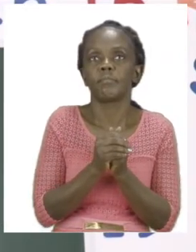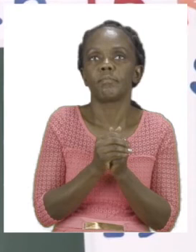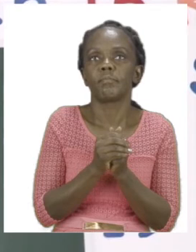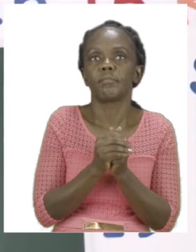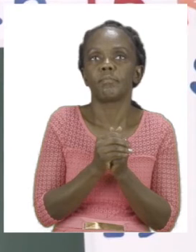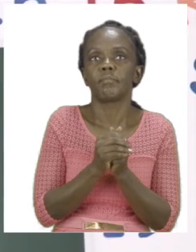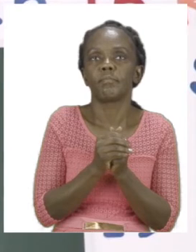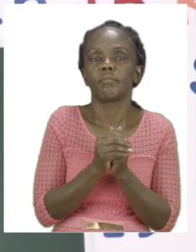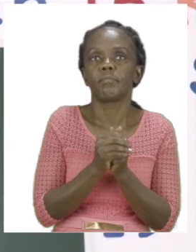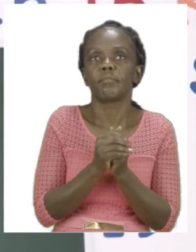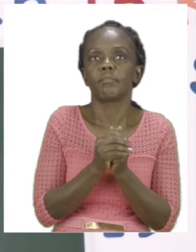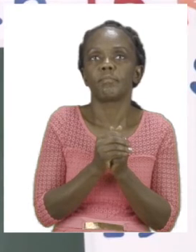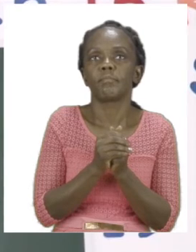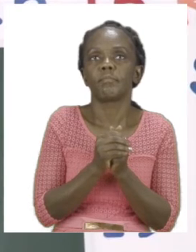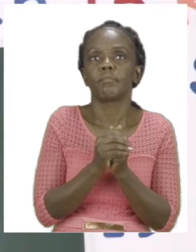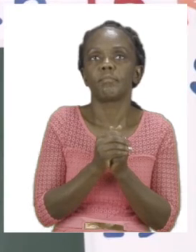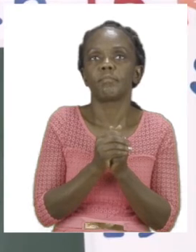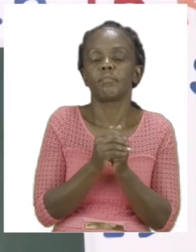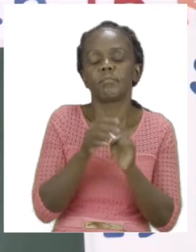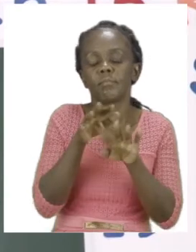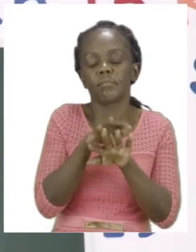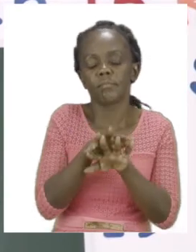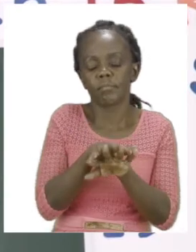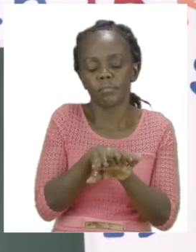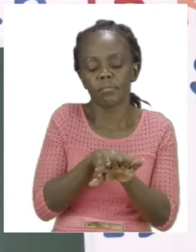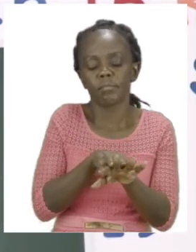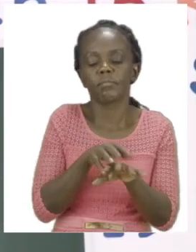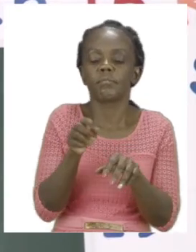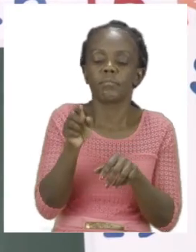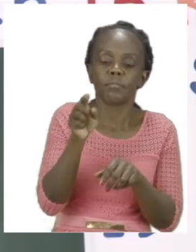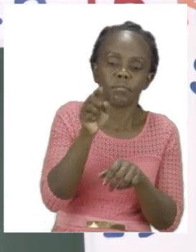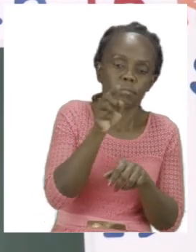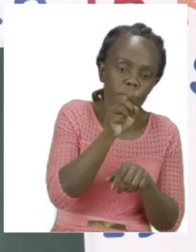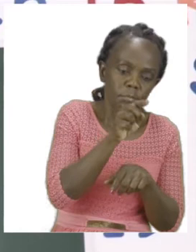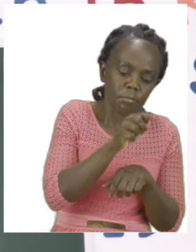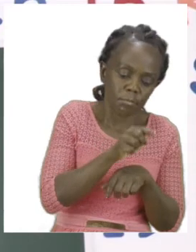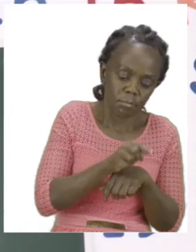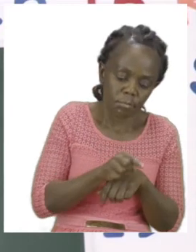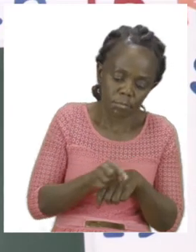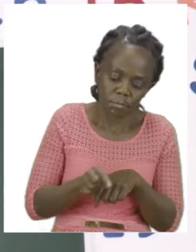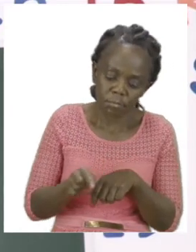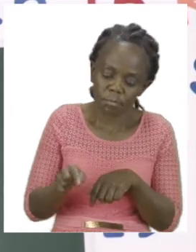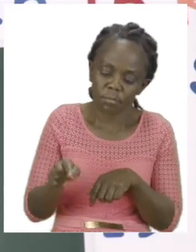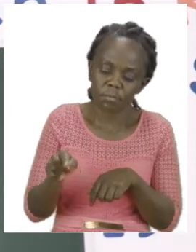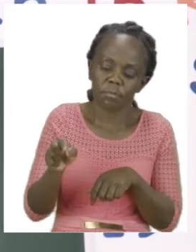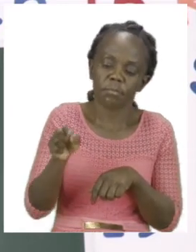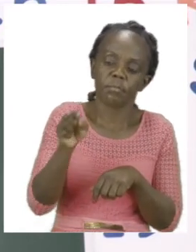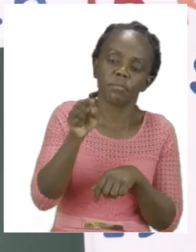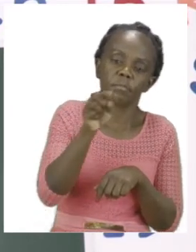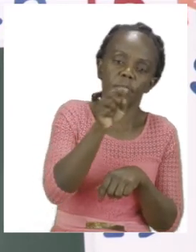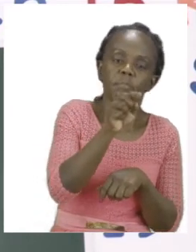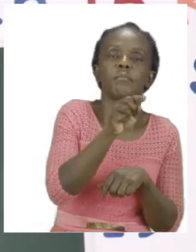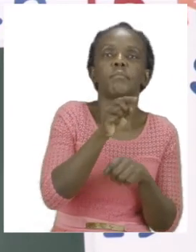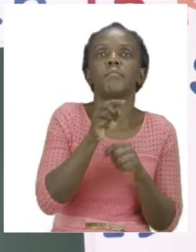girls, I'm taking my time, making sure I don't lift up my color